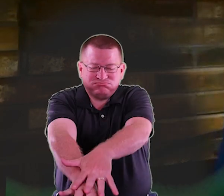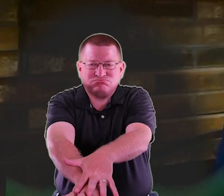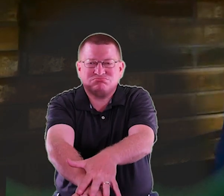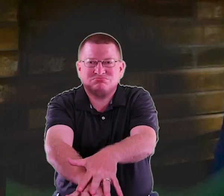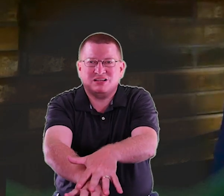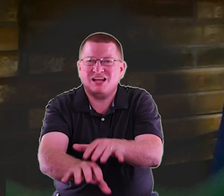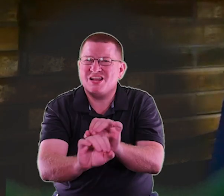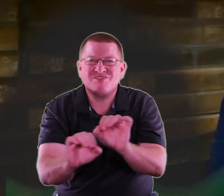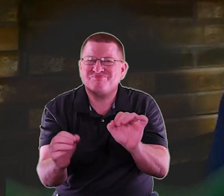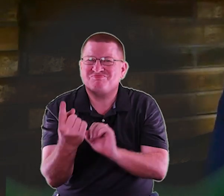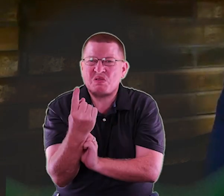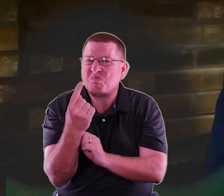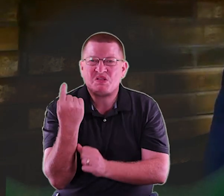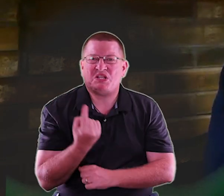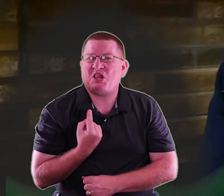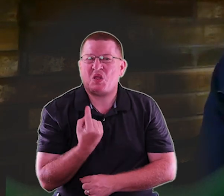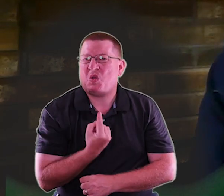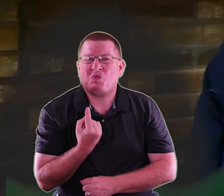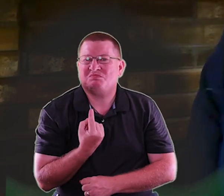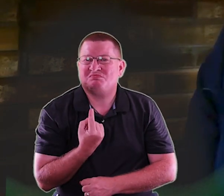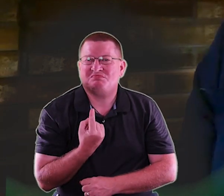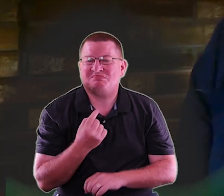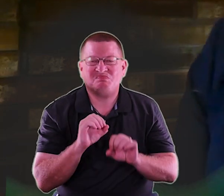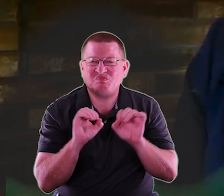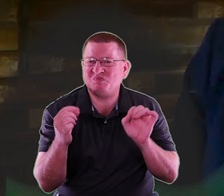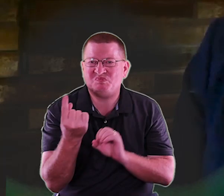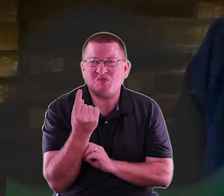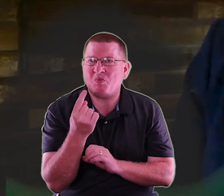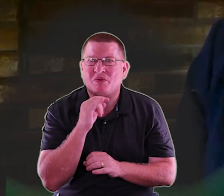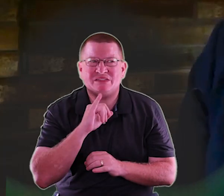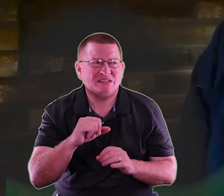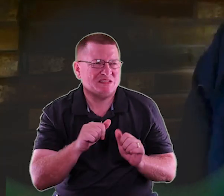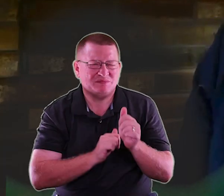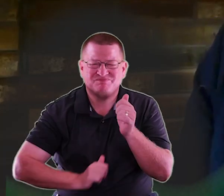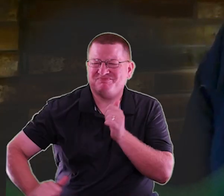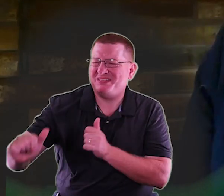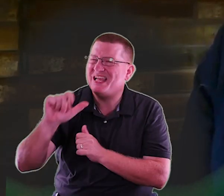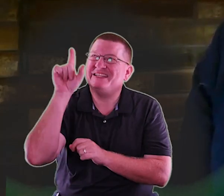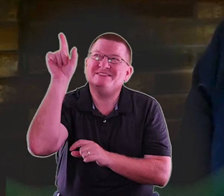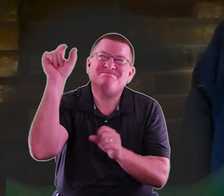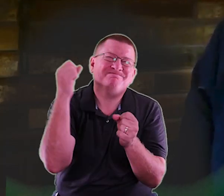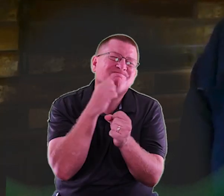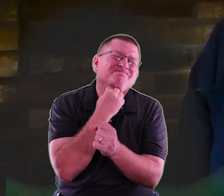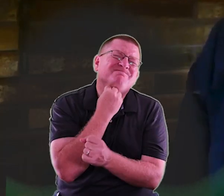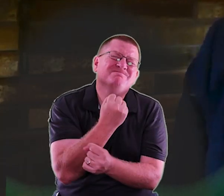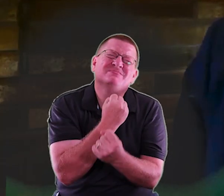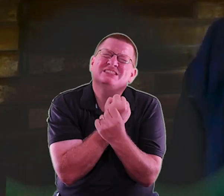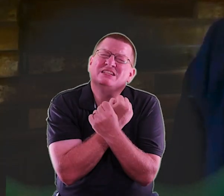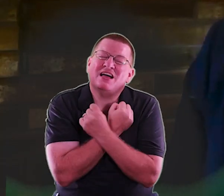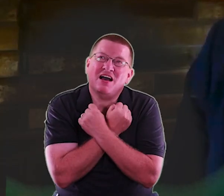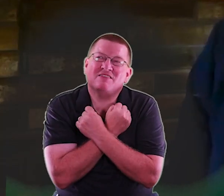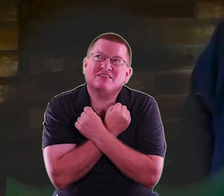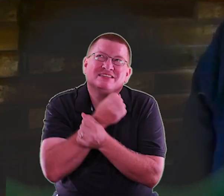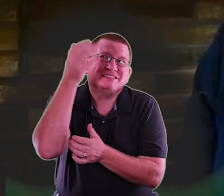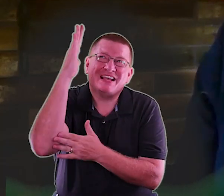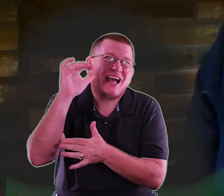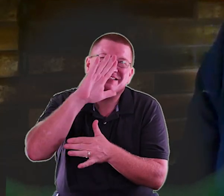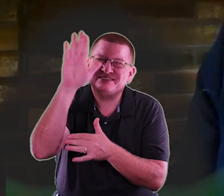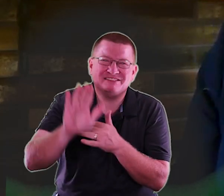one is alone. No one is beyond the fierce, tender love of God, and God is not far